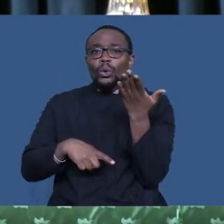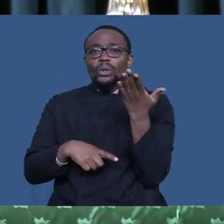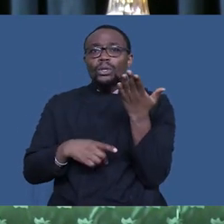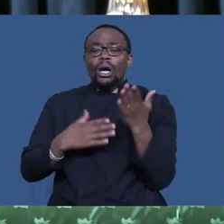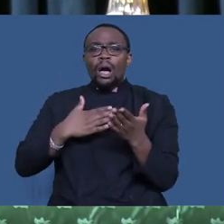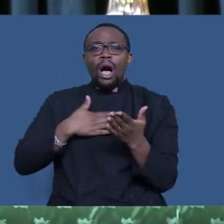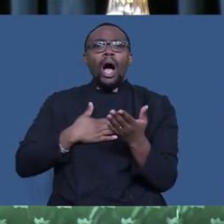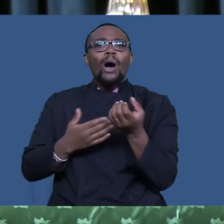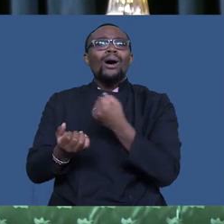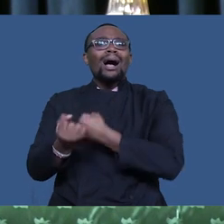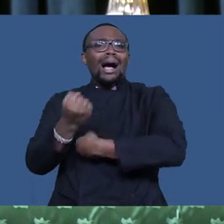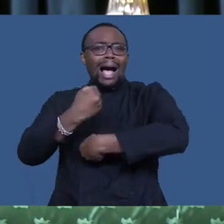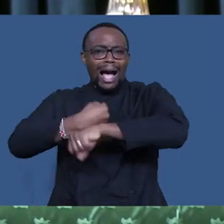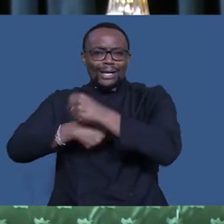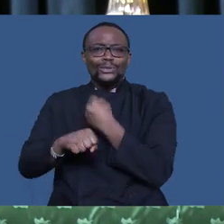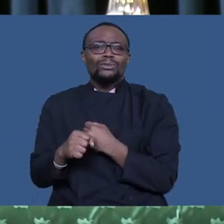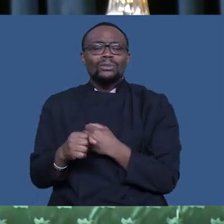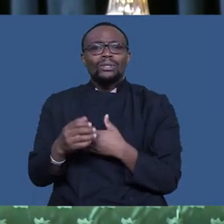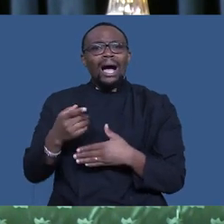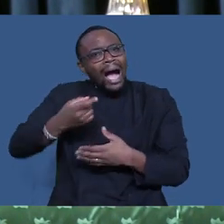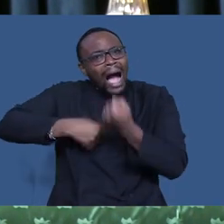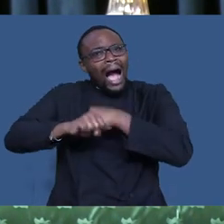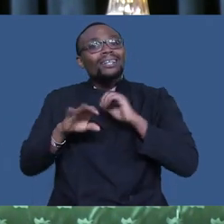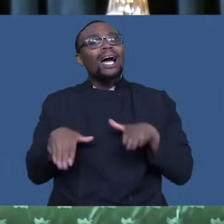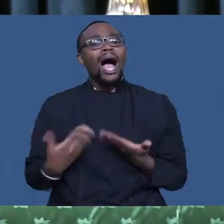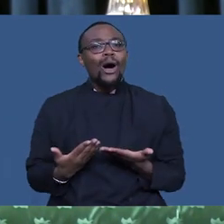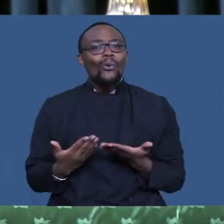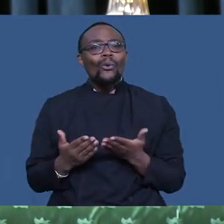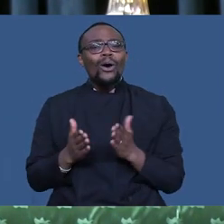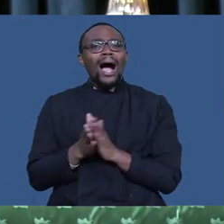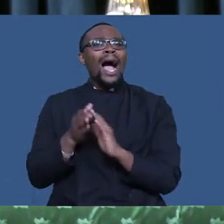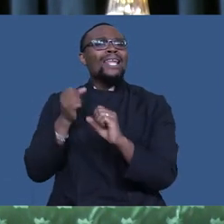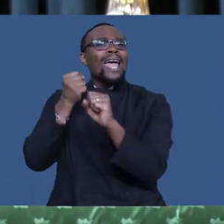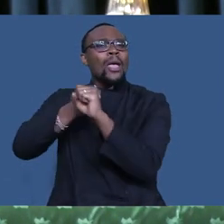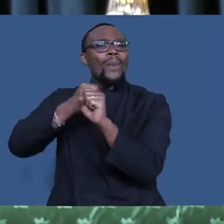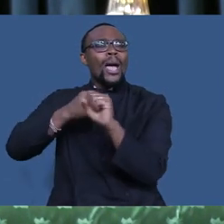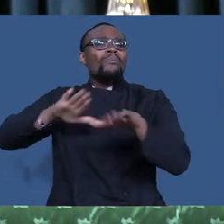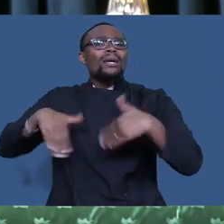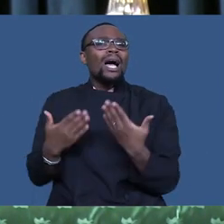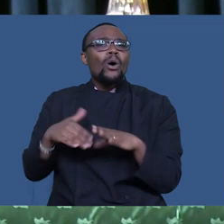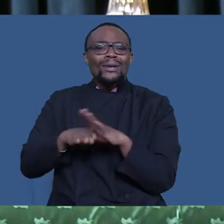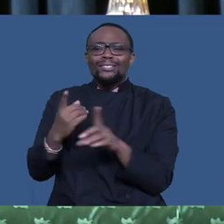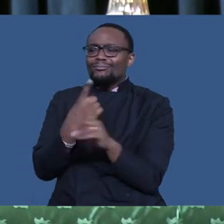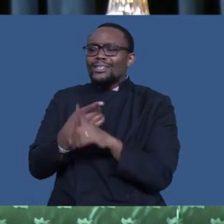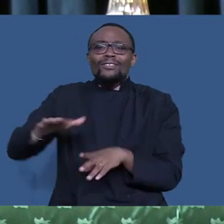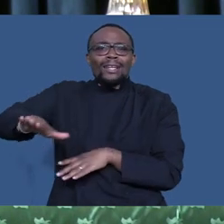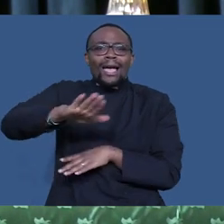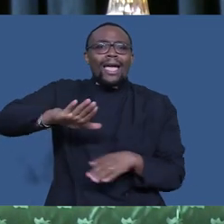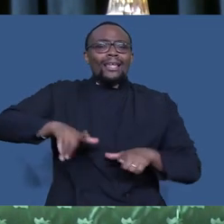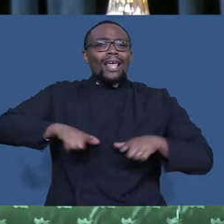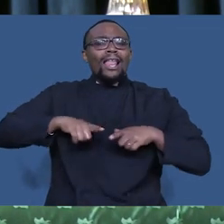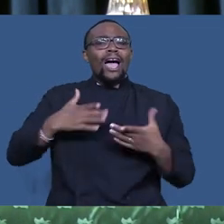do and how we do it, and the impact we create in our areas